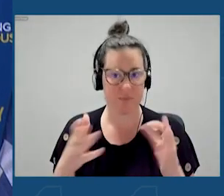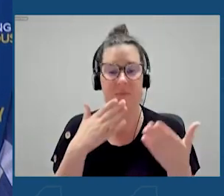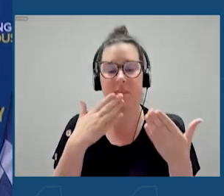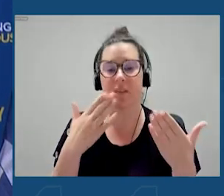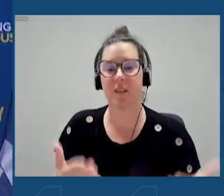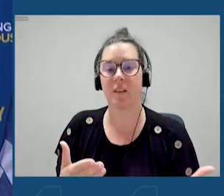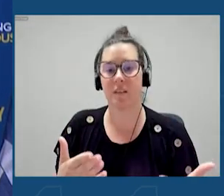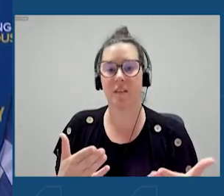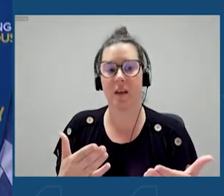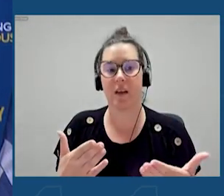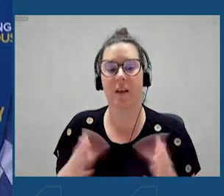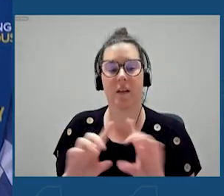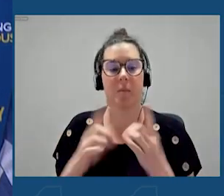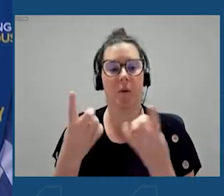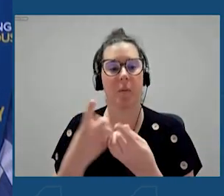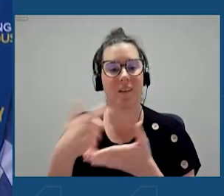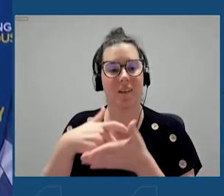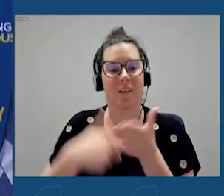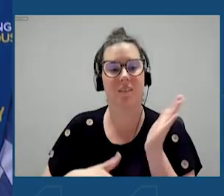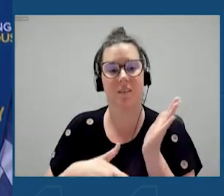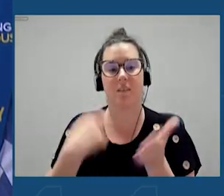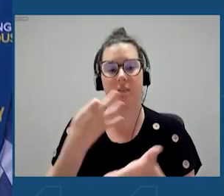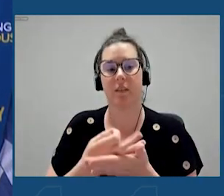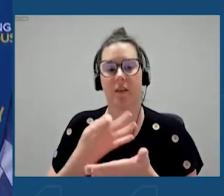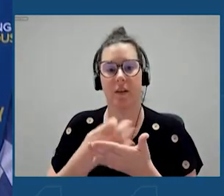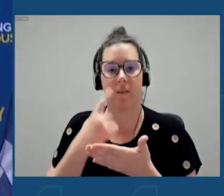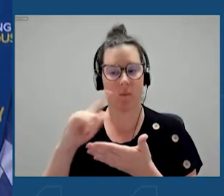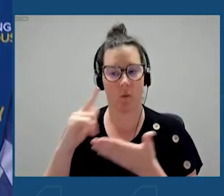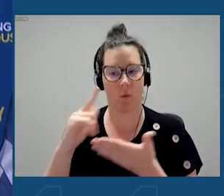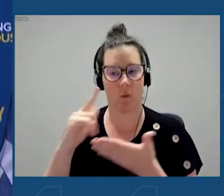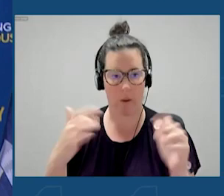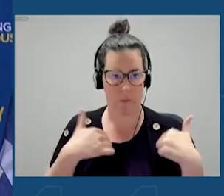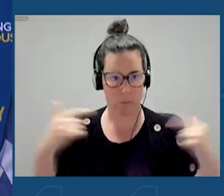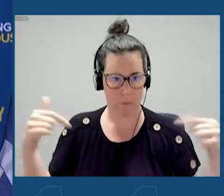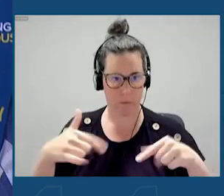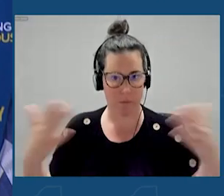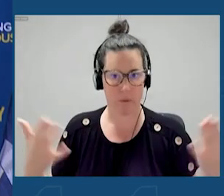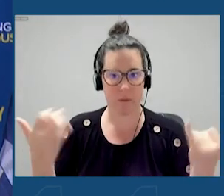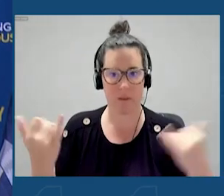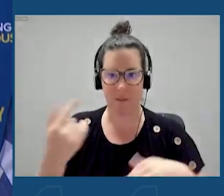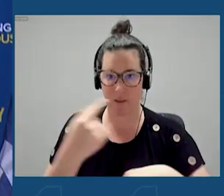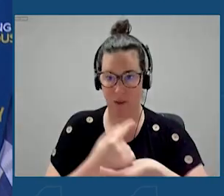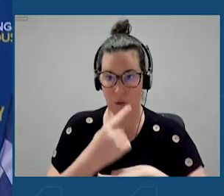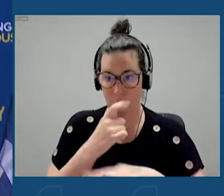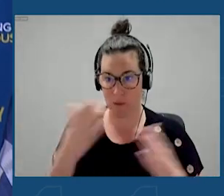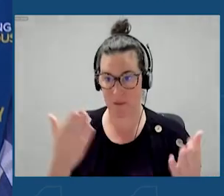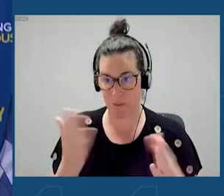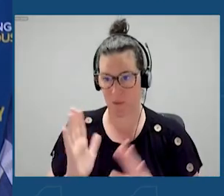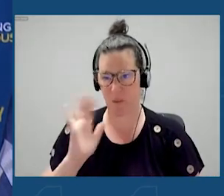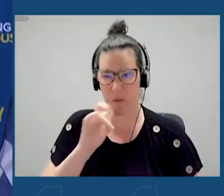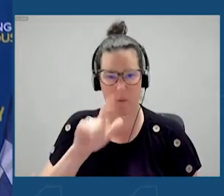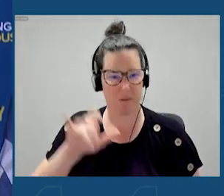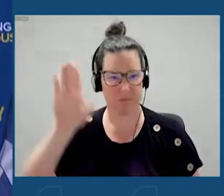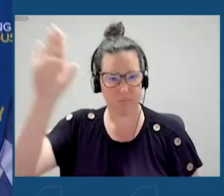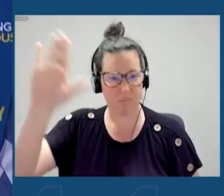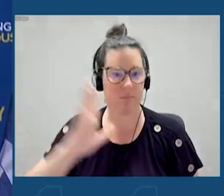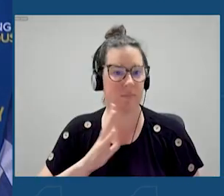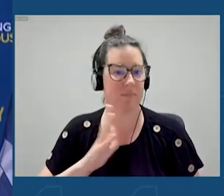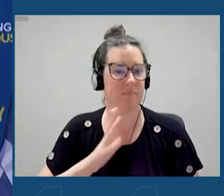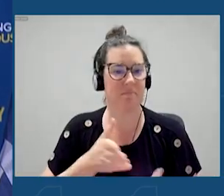Taxation and Finance for hosting us. Who's been in here before? All right, you don't have to put up your hands. That's all right. That's all